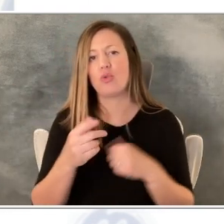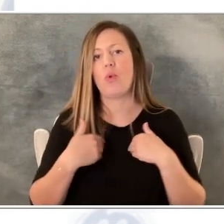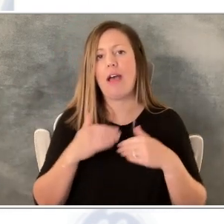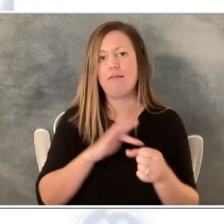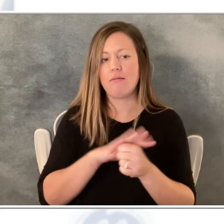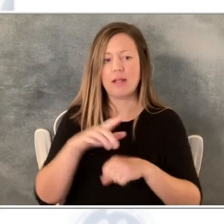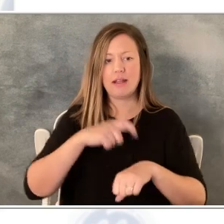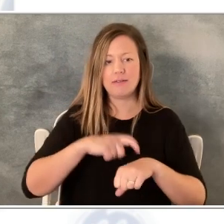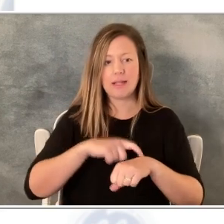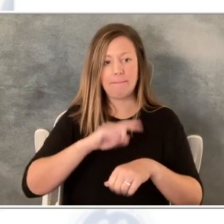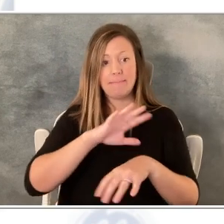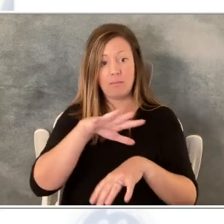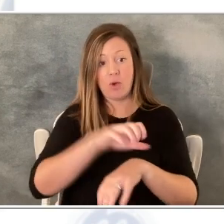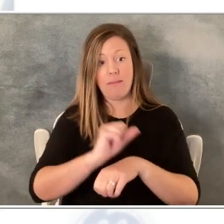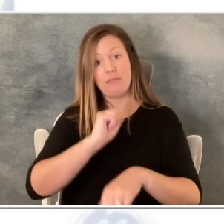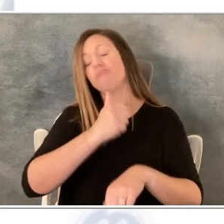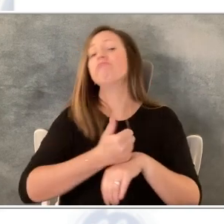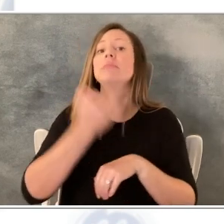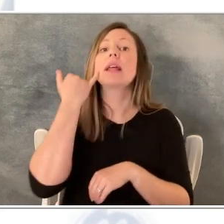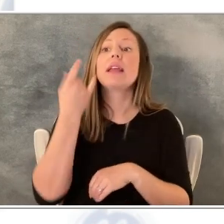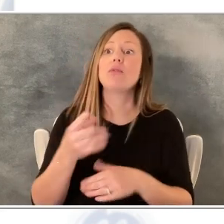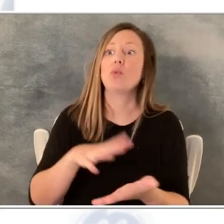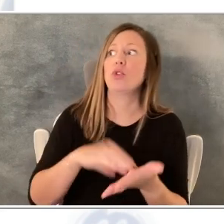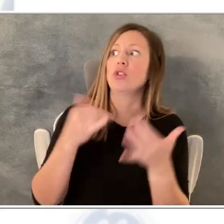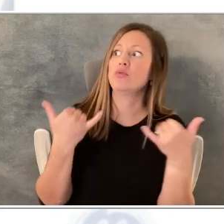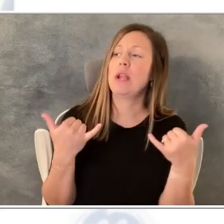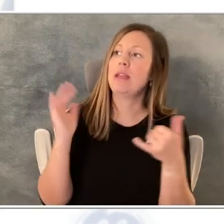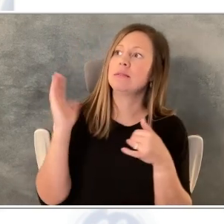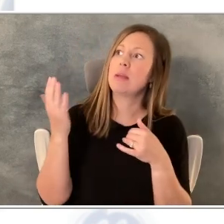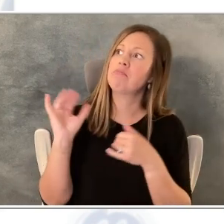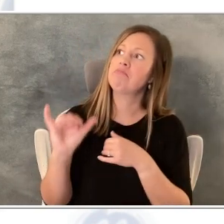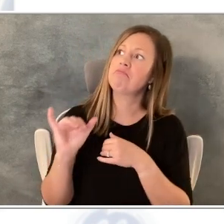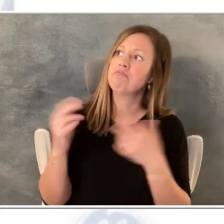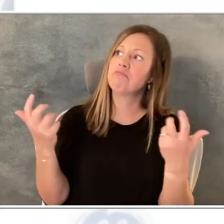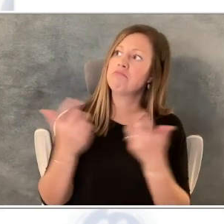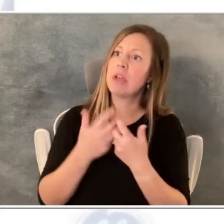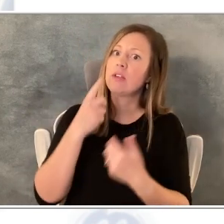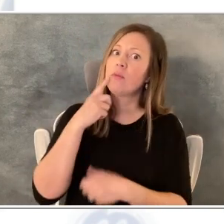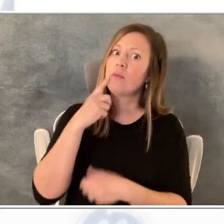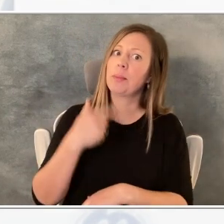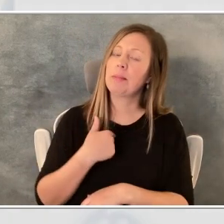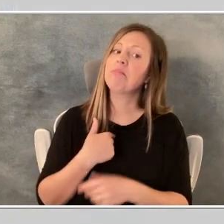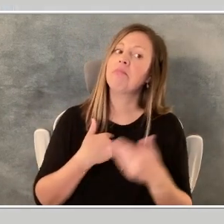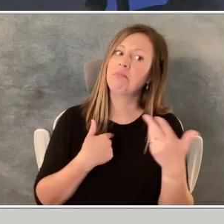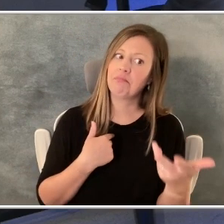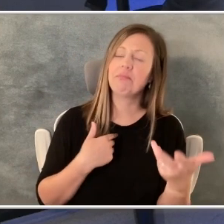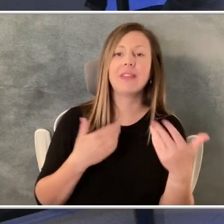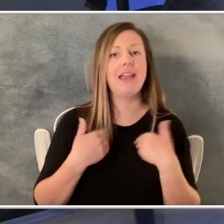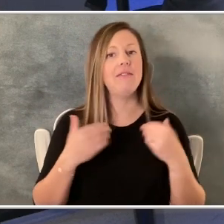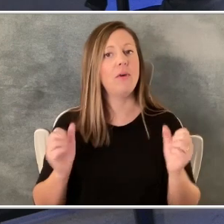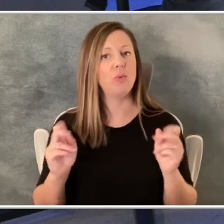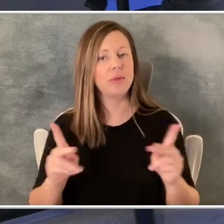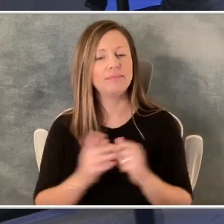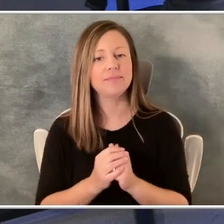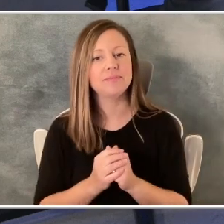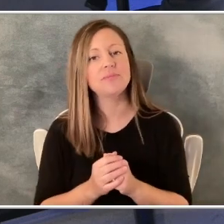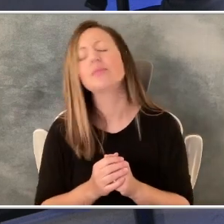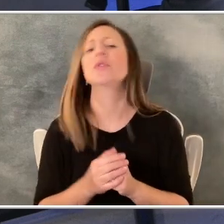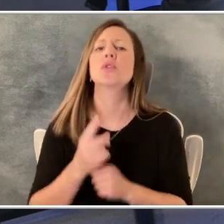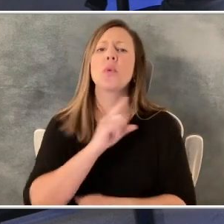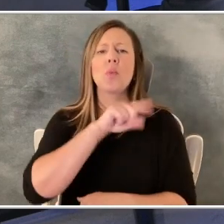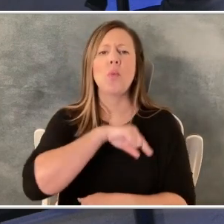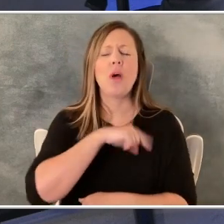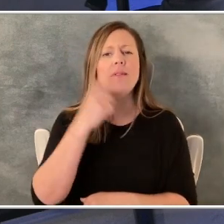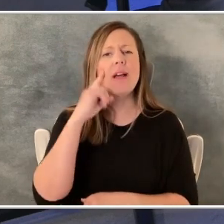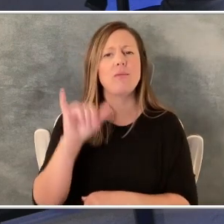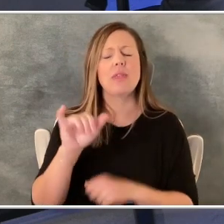for anything you learned today. Sounds like you or someone you love. So Scott, to qualify for the low-dose screening, as we mentioned,